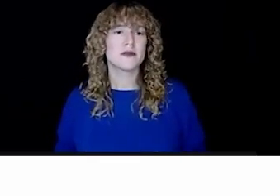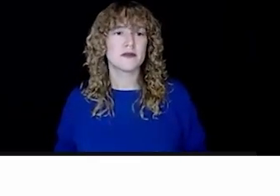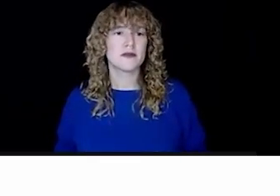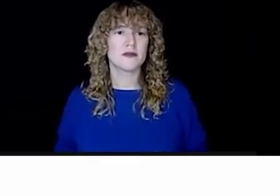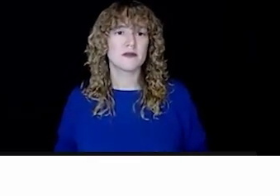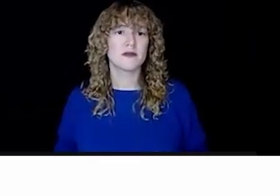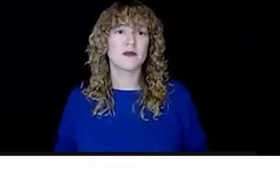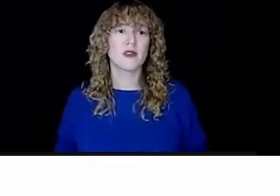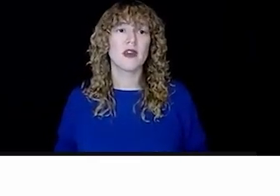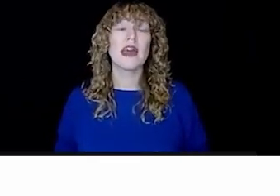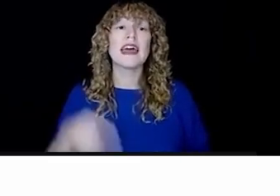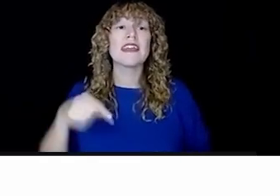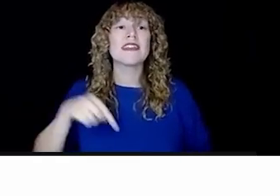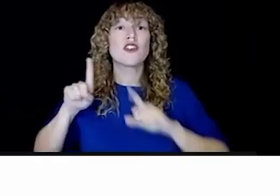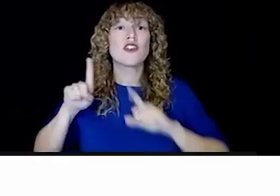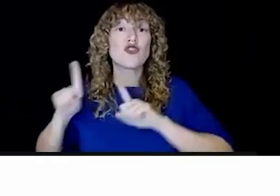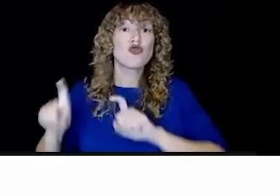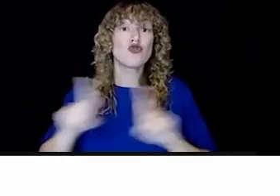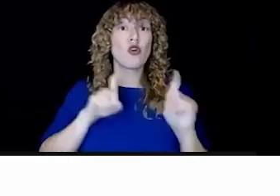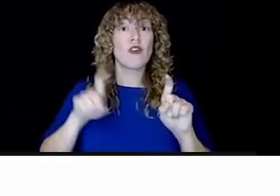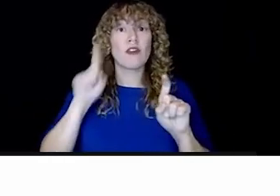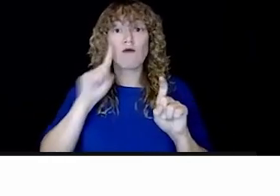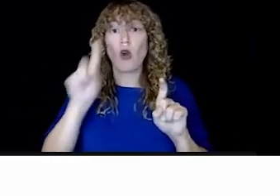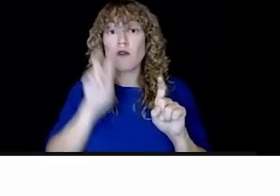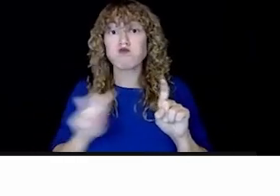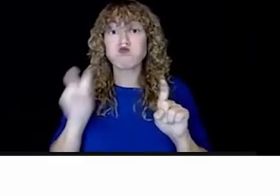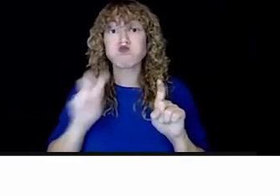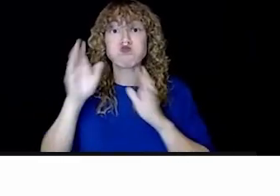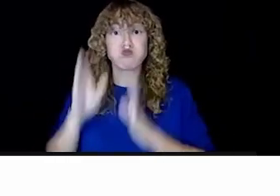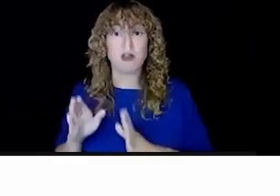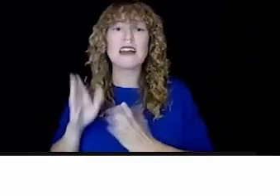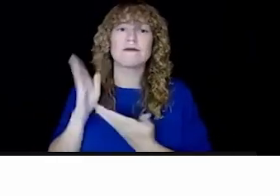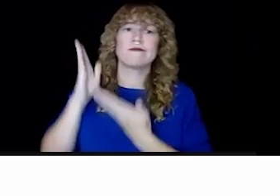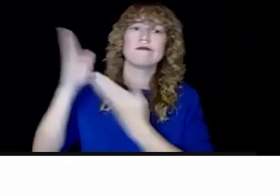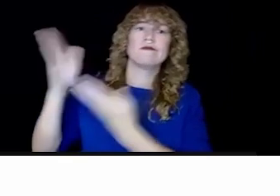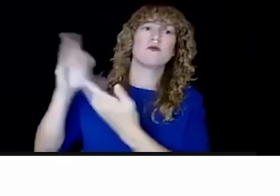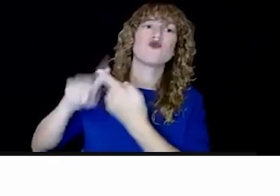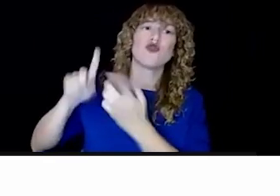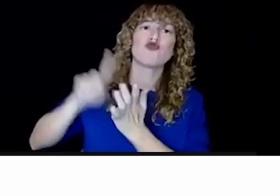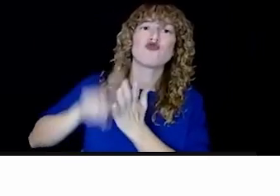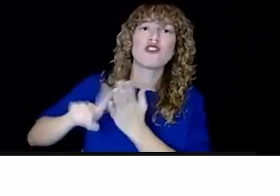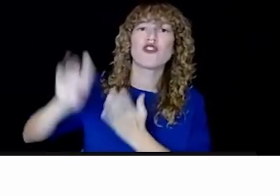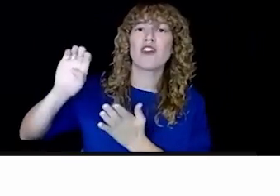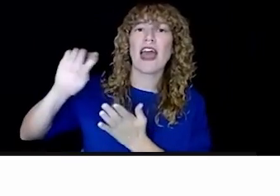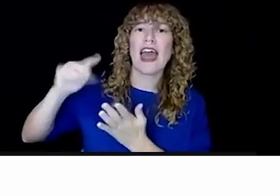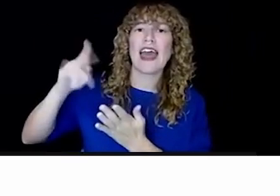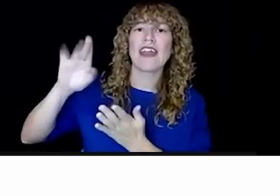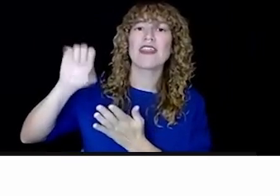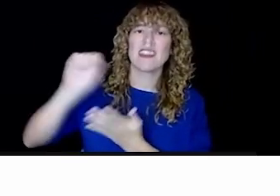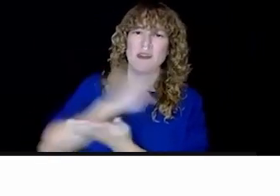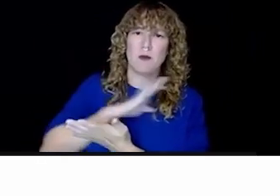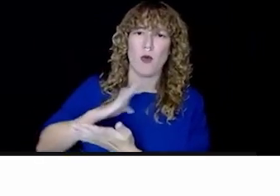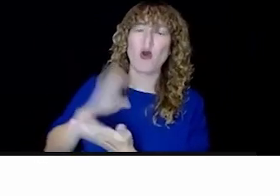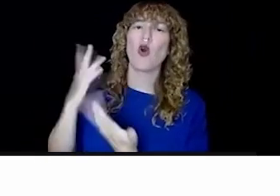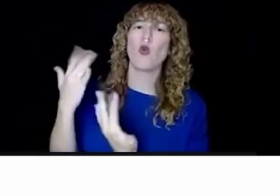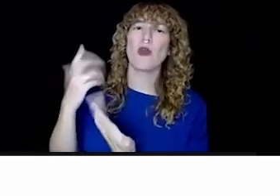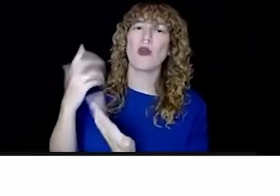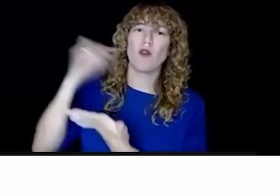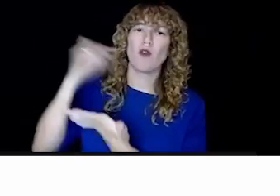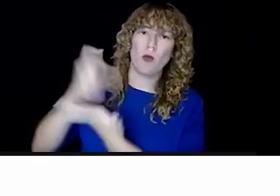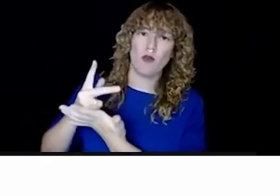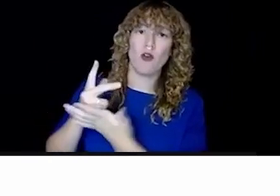travelers has been submitted to our Research Ethics Board for approval, and we're hoping to start collecting data in December of this